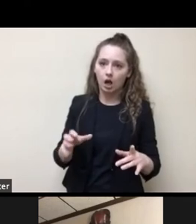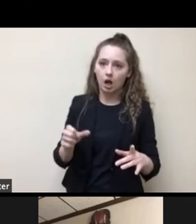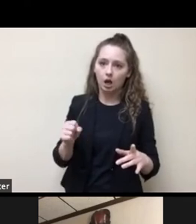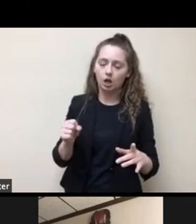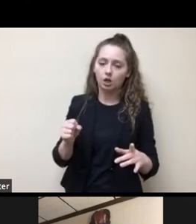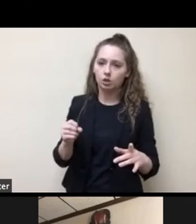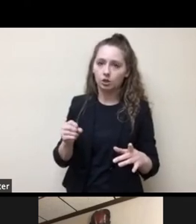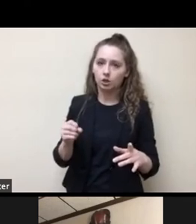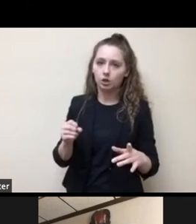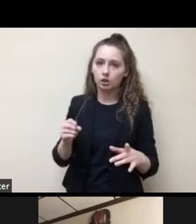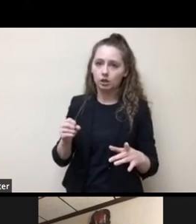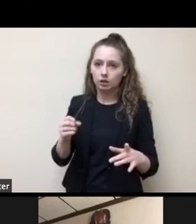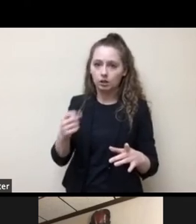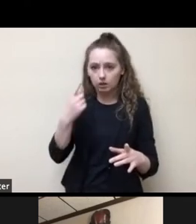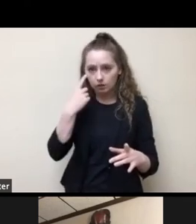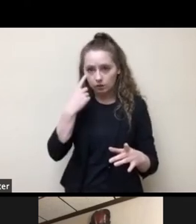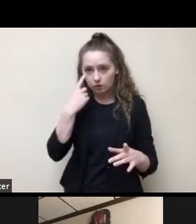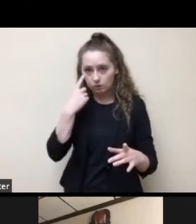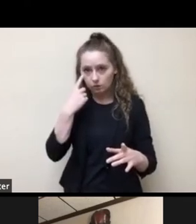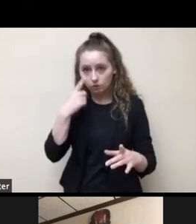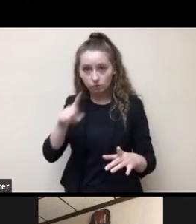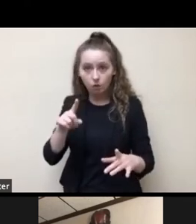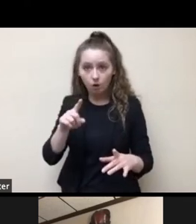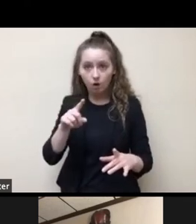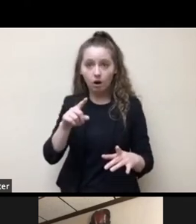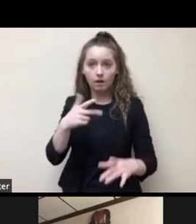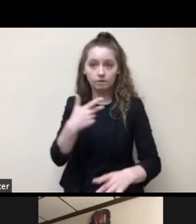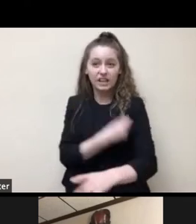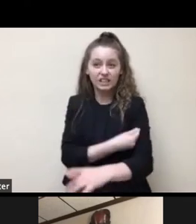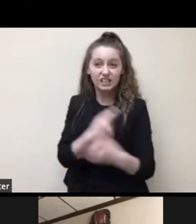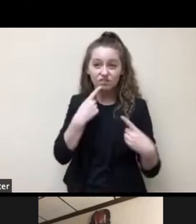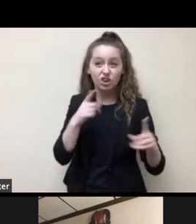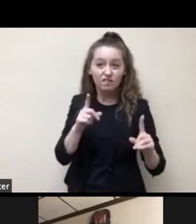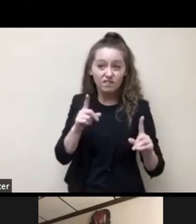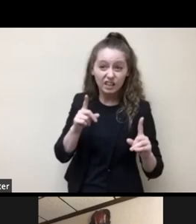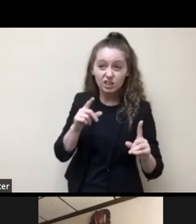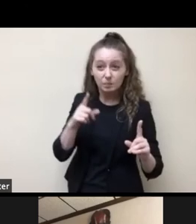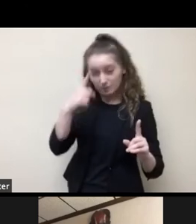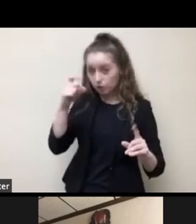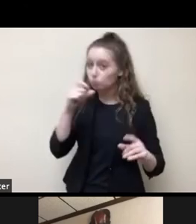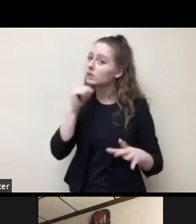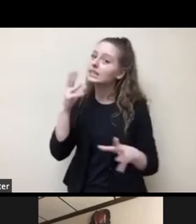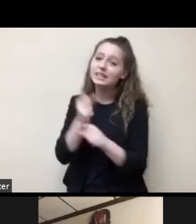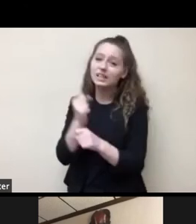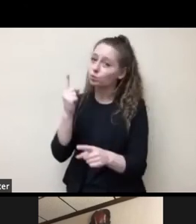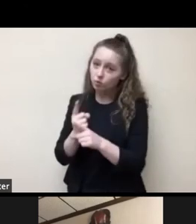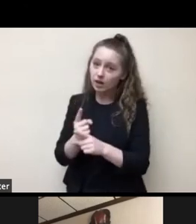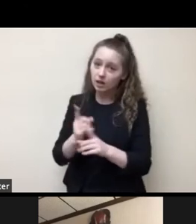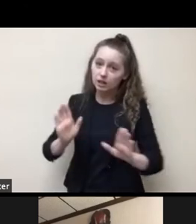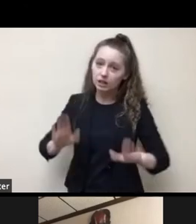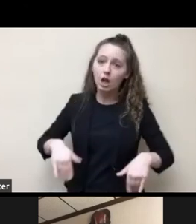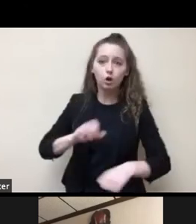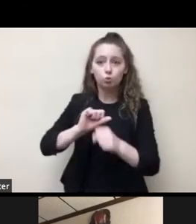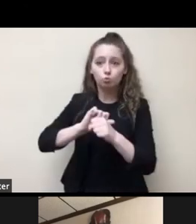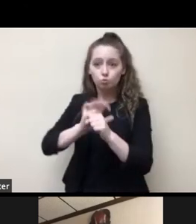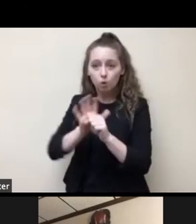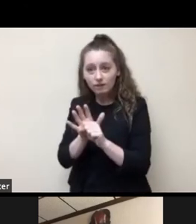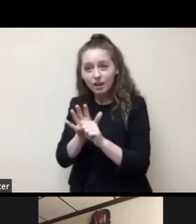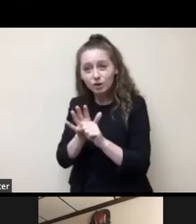vaccine isn't very effective, and that's because we didn't get it right on the guess. Coronavirus at this point, we